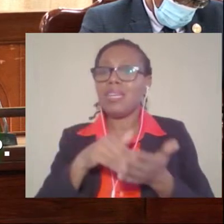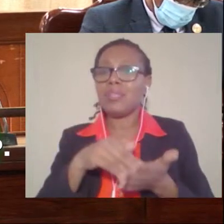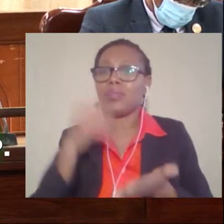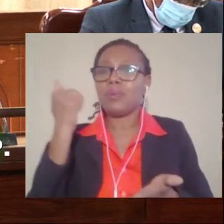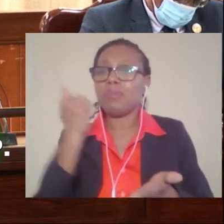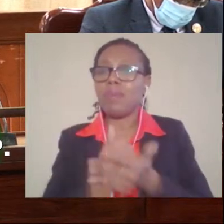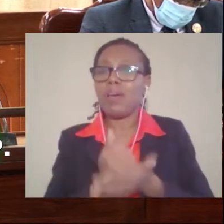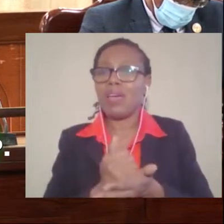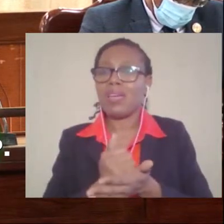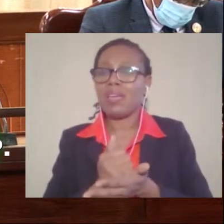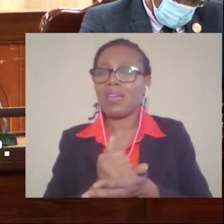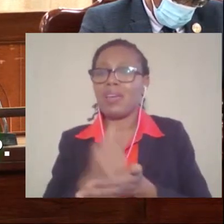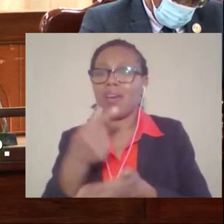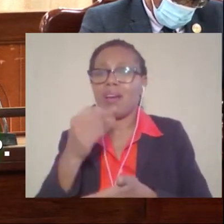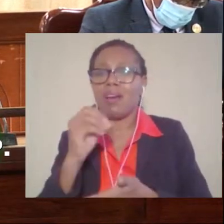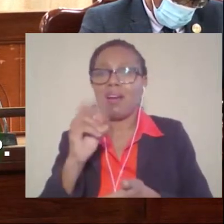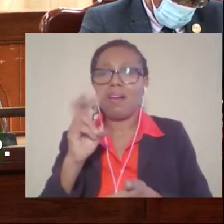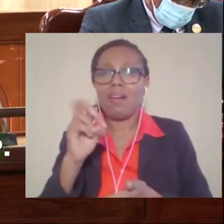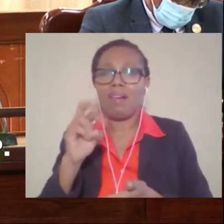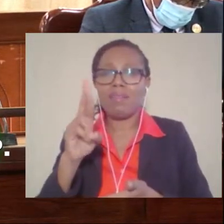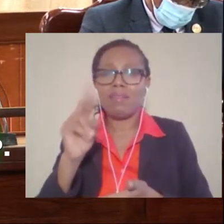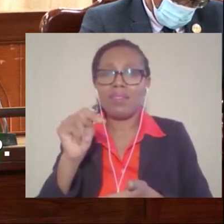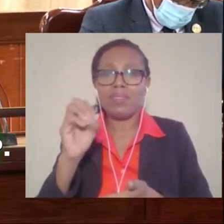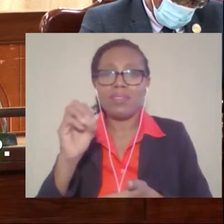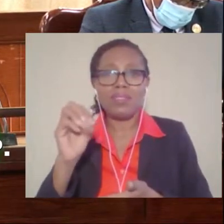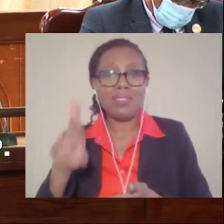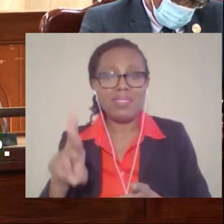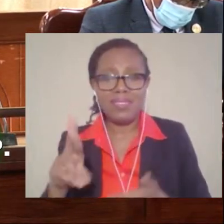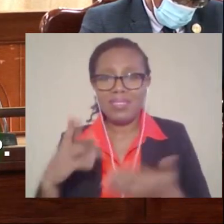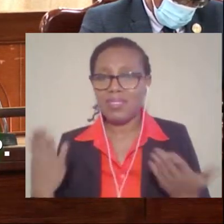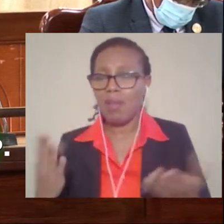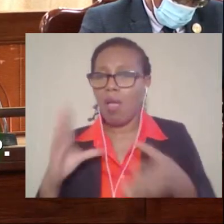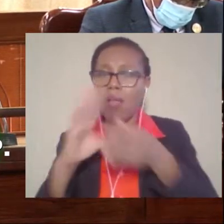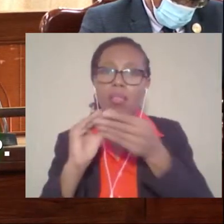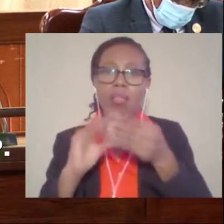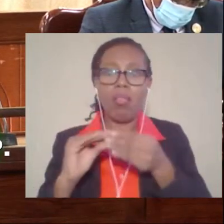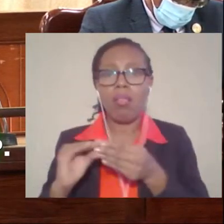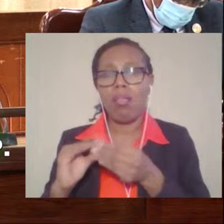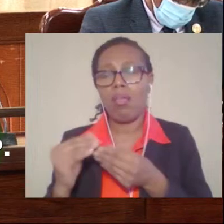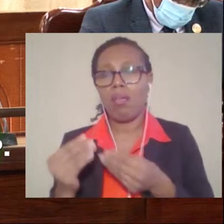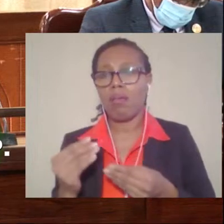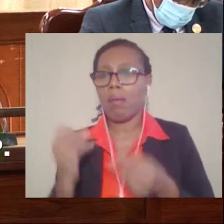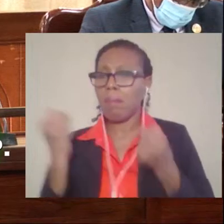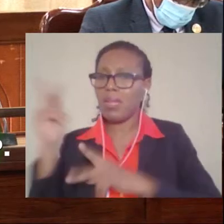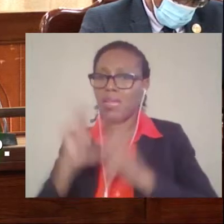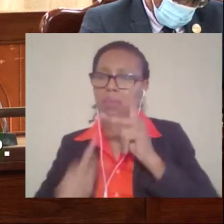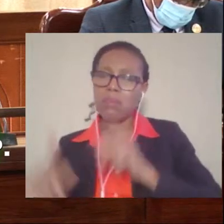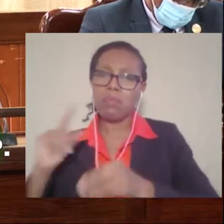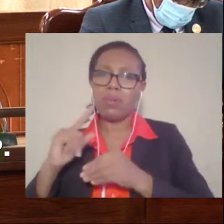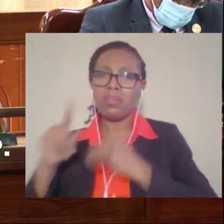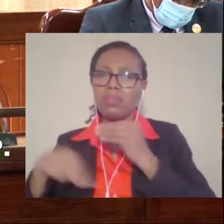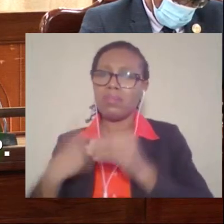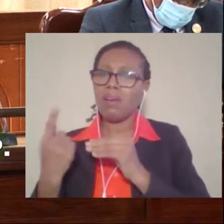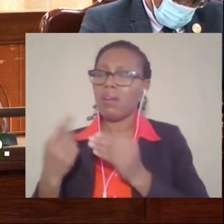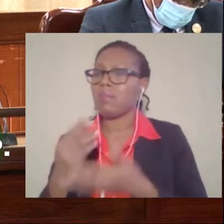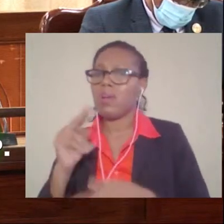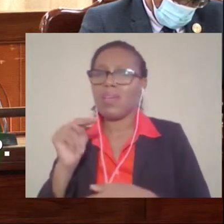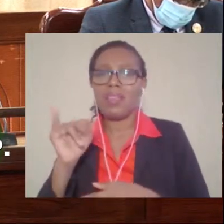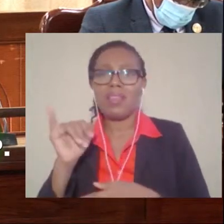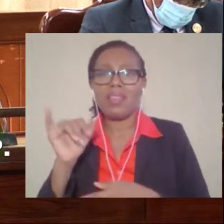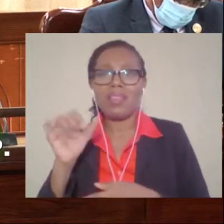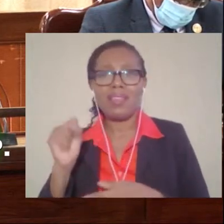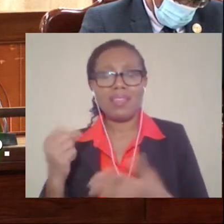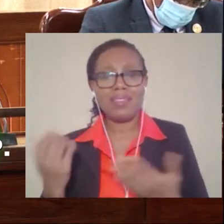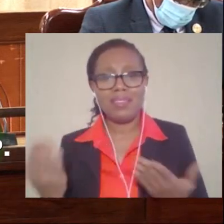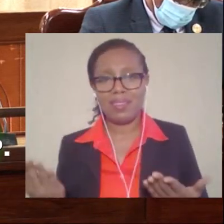with reference to the number of claims on the NIS. But Barbadians are accustomed to being told